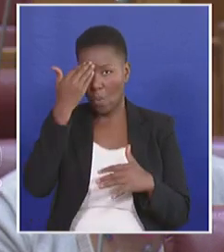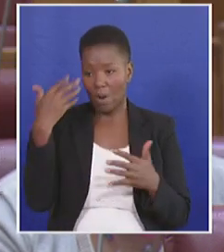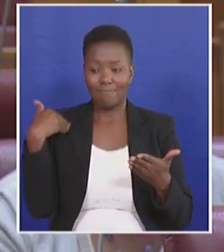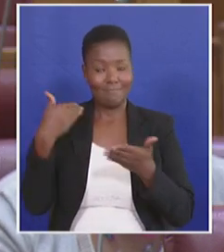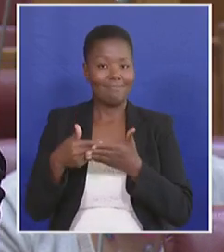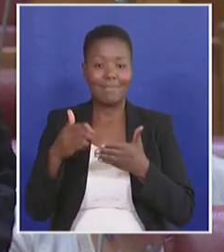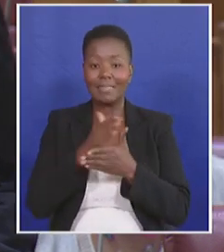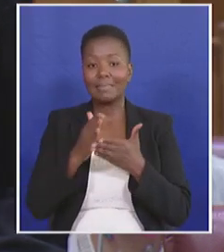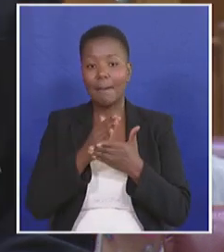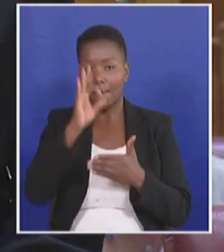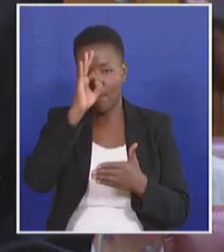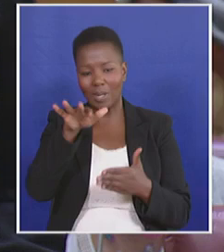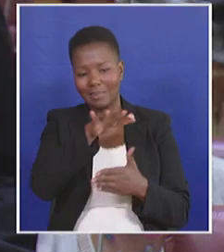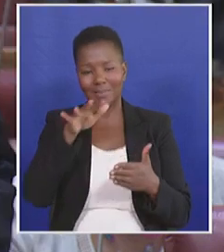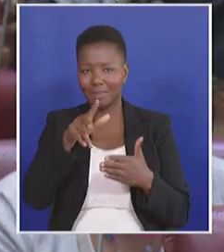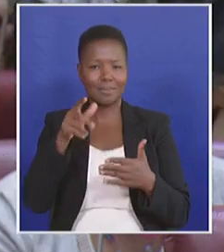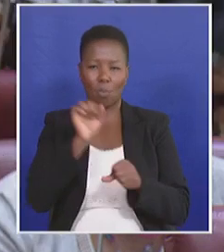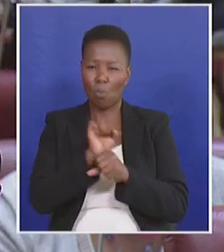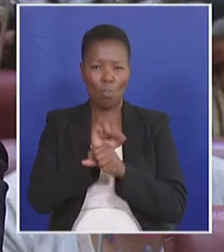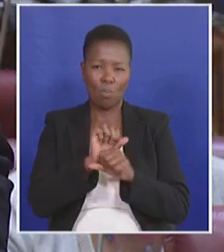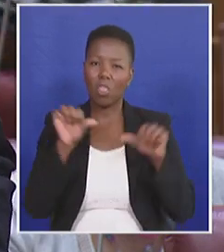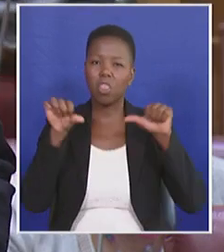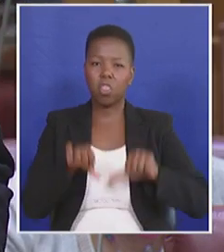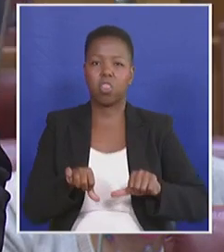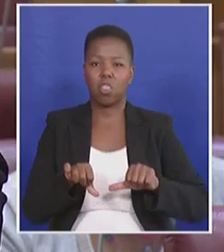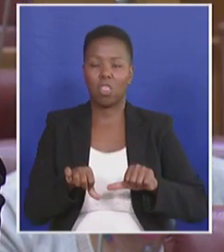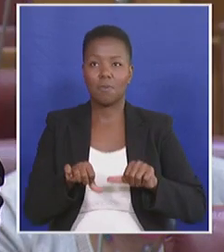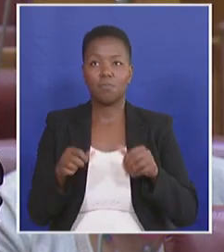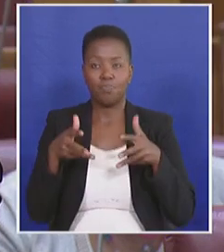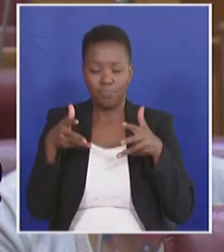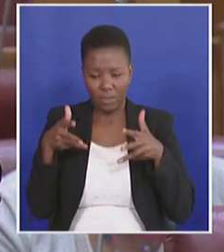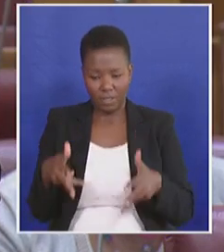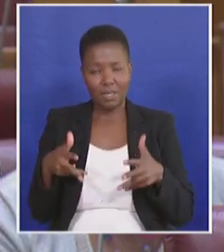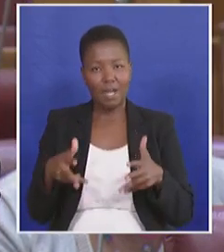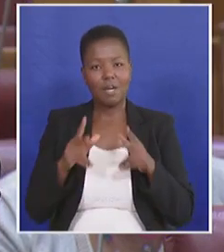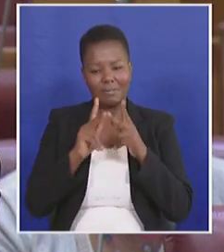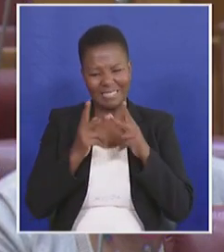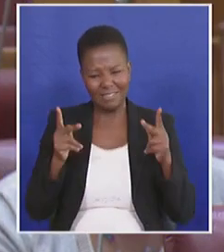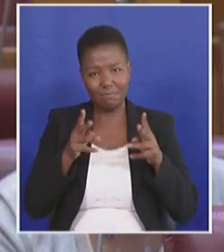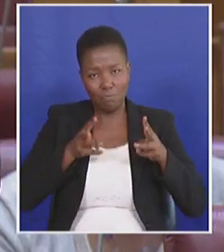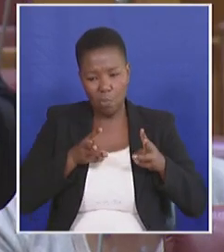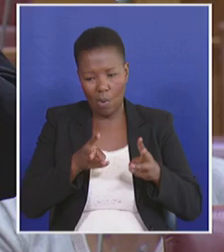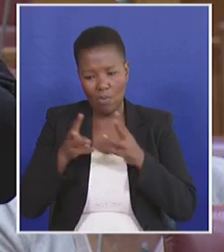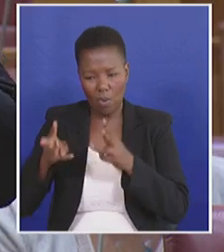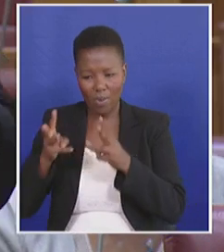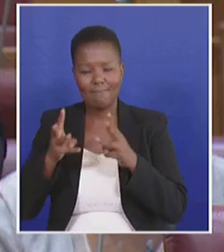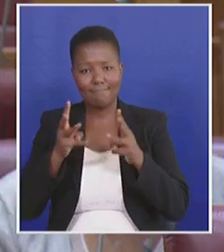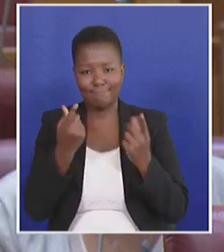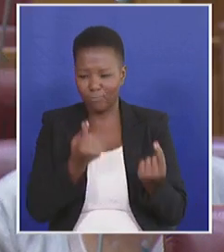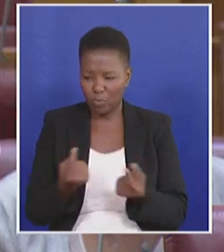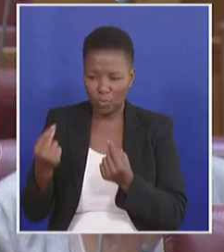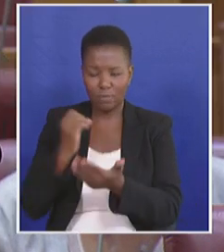in some police station areas across the country, and have thus adopted various measures to ensure that police officials